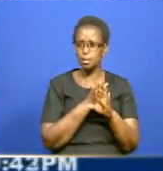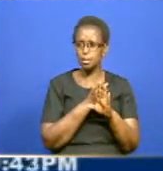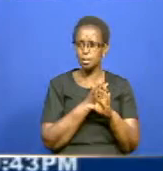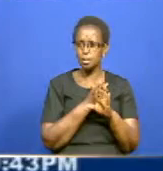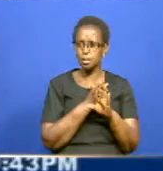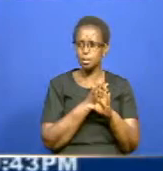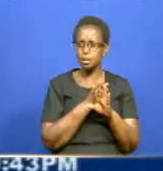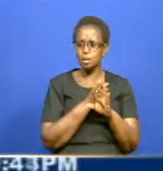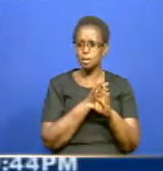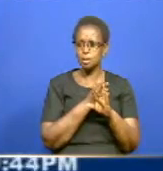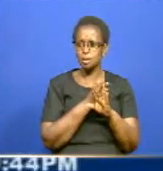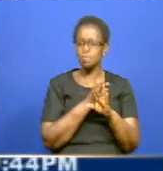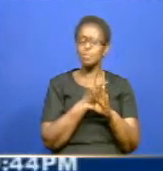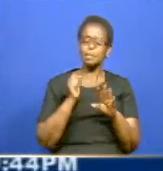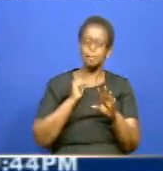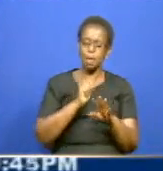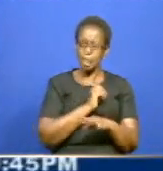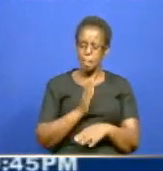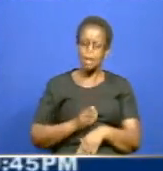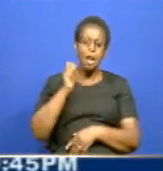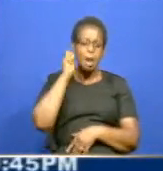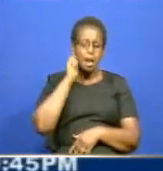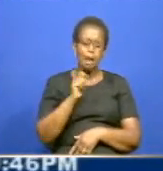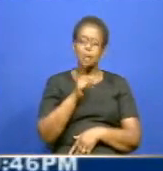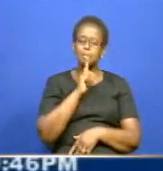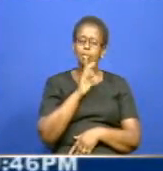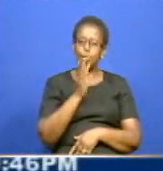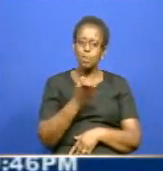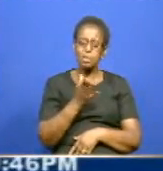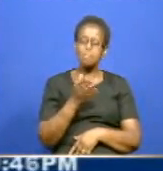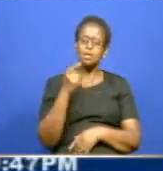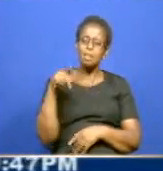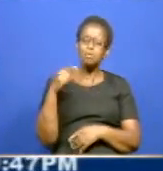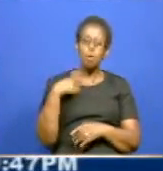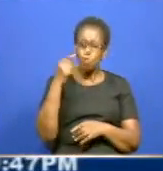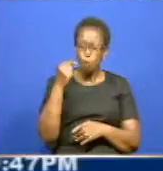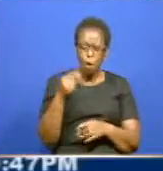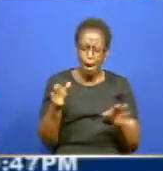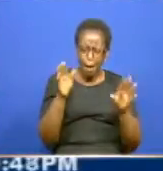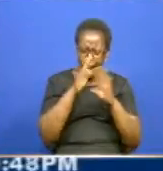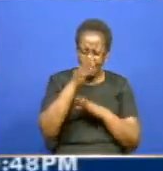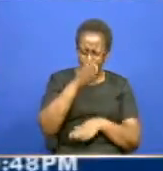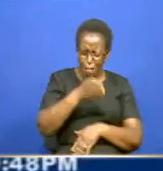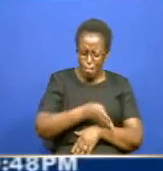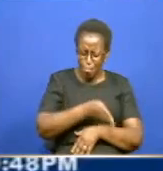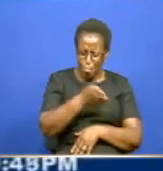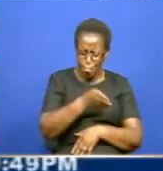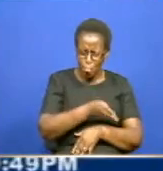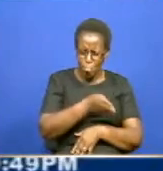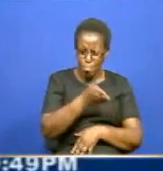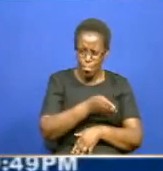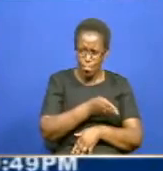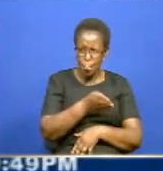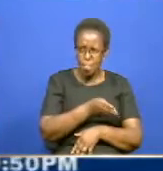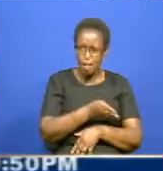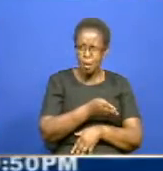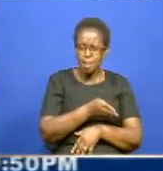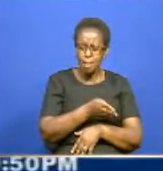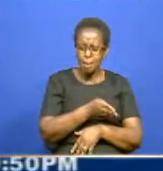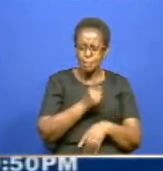Senator of Nandi usually says, at the wee hours, as if they are when only weak wizards are